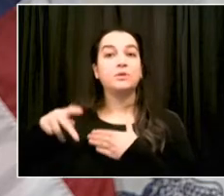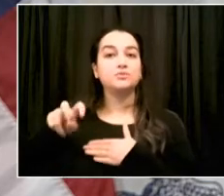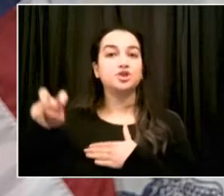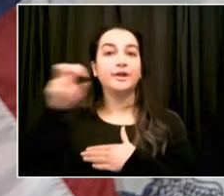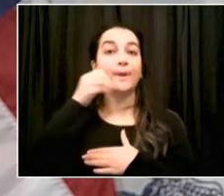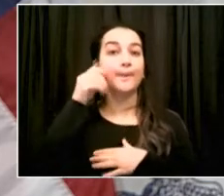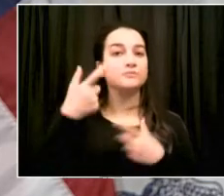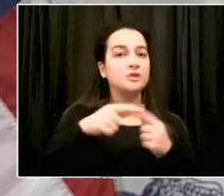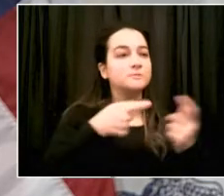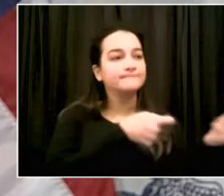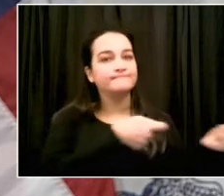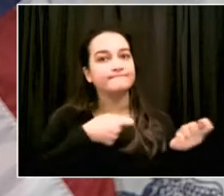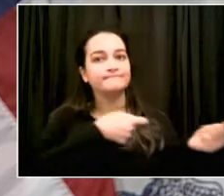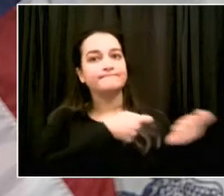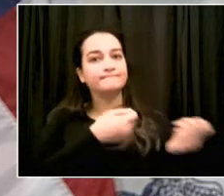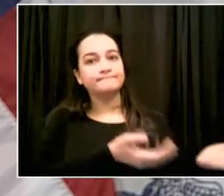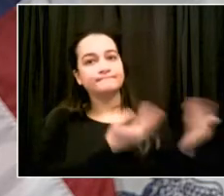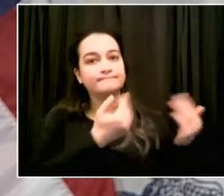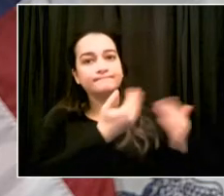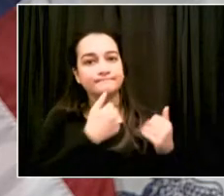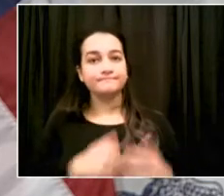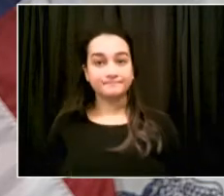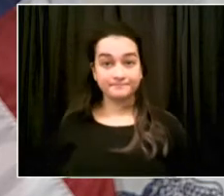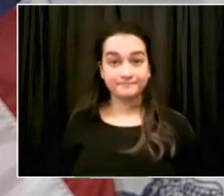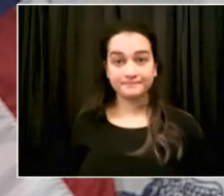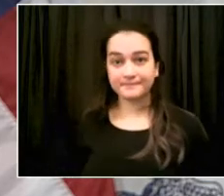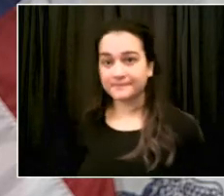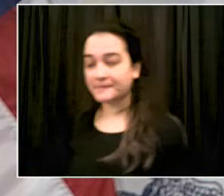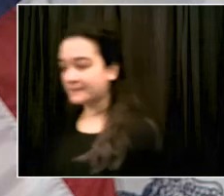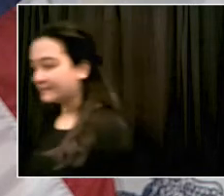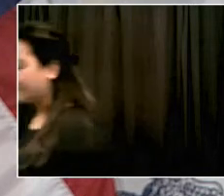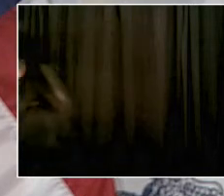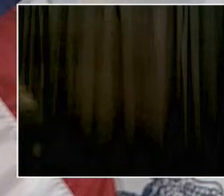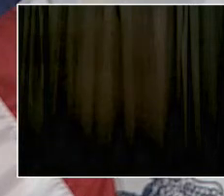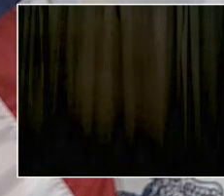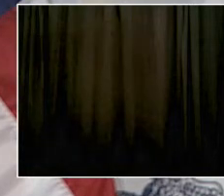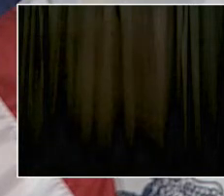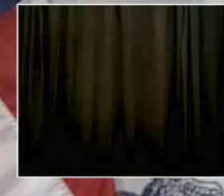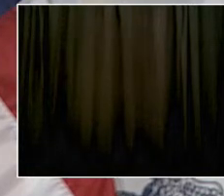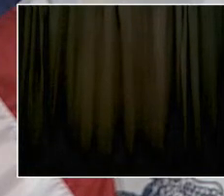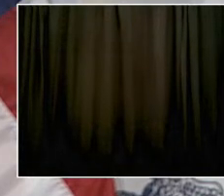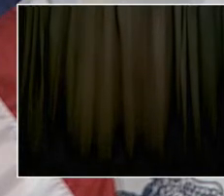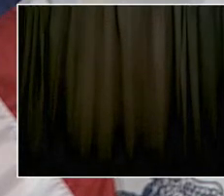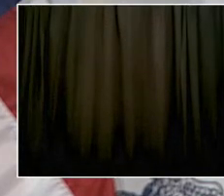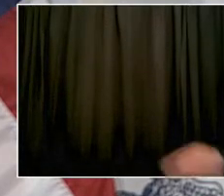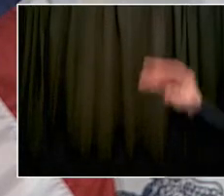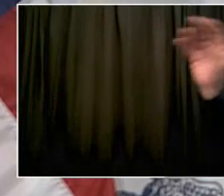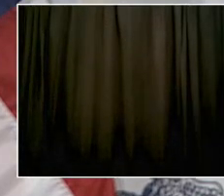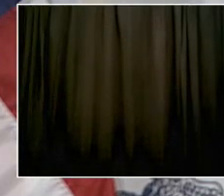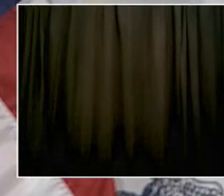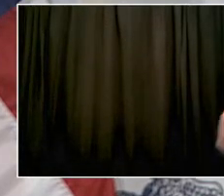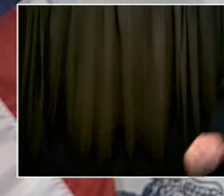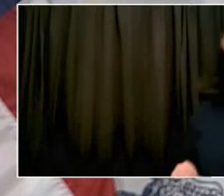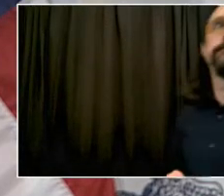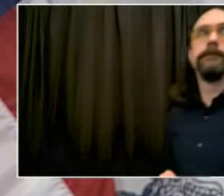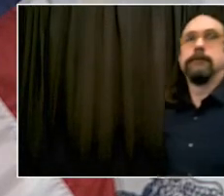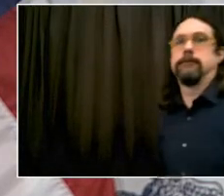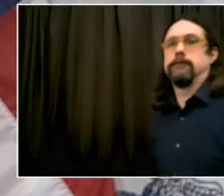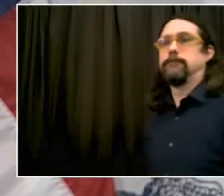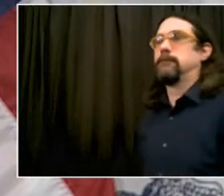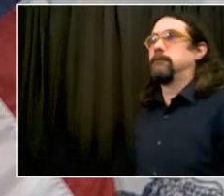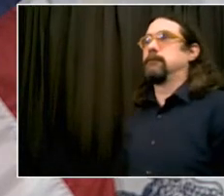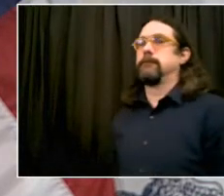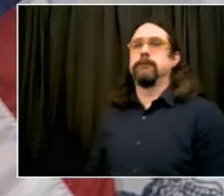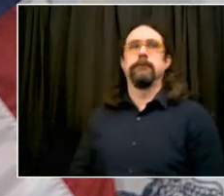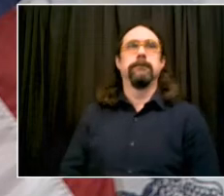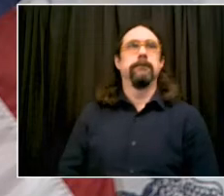For our last question, we'll go to Kristen from the Staten Island Advance. Good morning, Mr. Mayor. How are you? Good, Kristen. How you